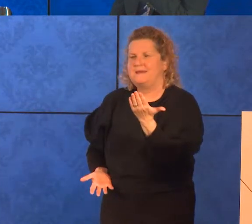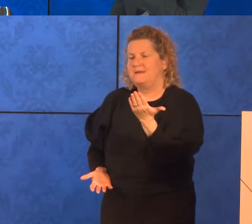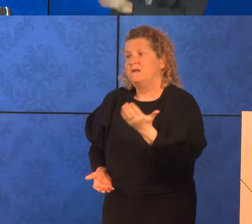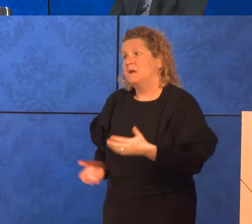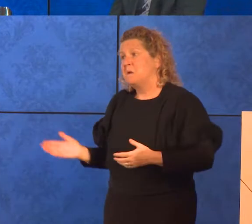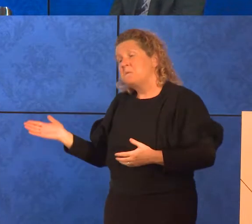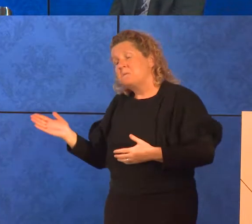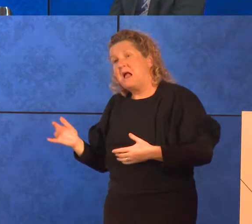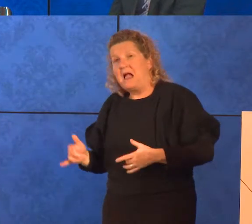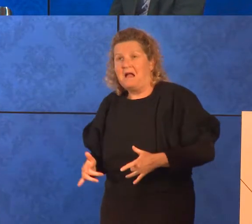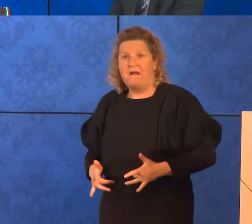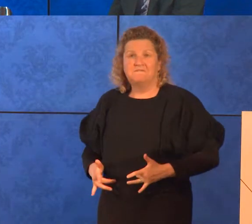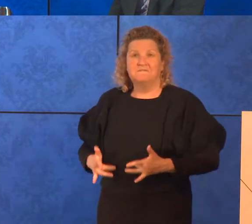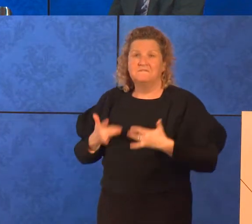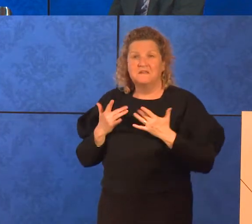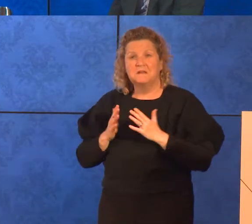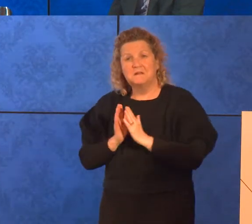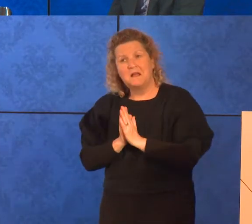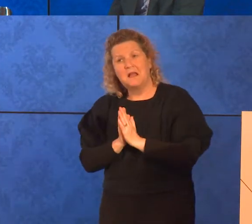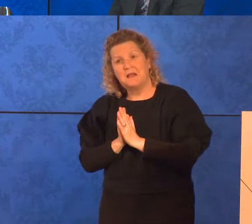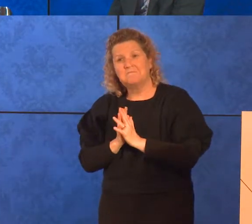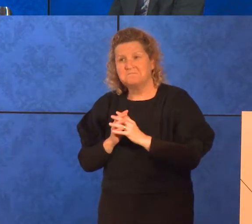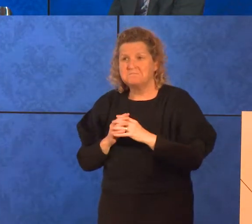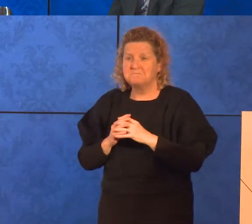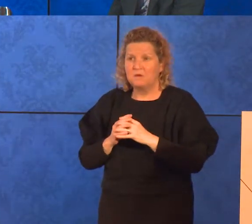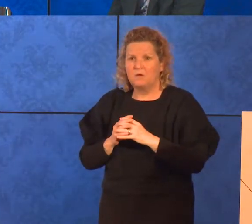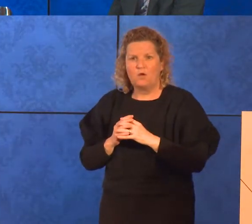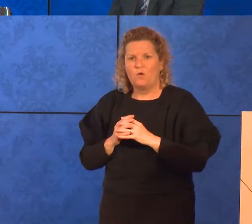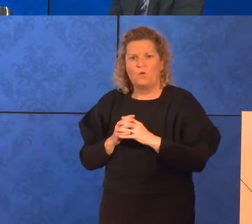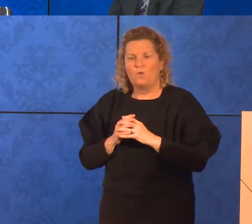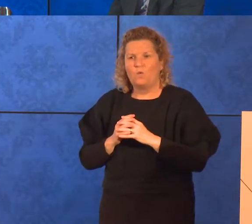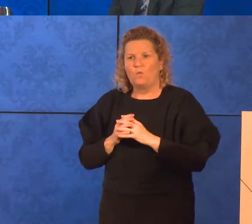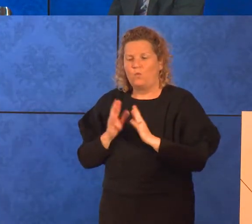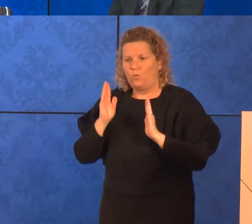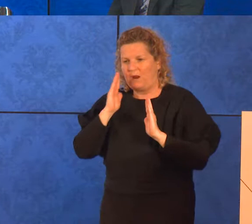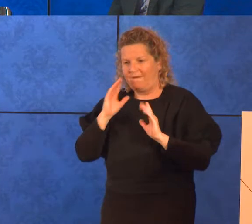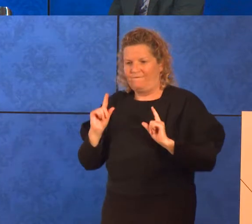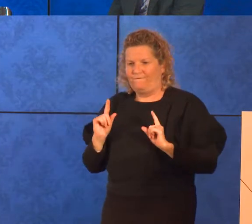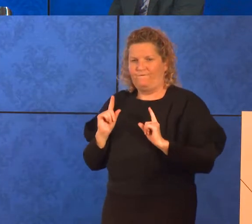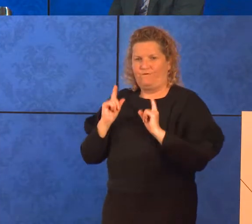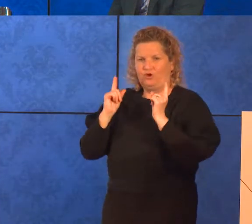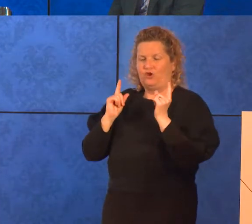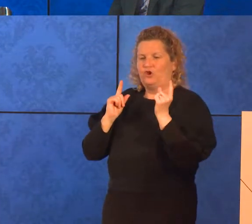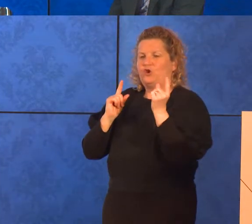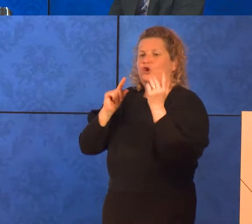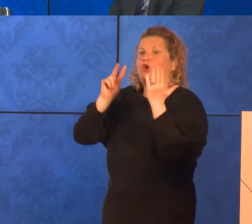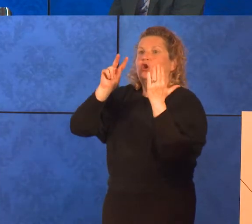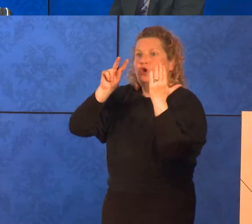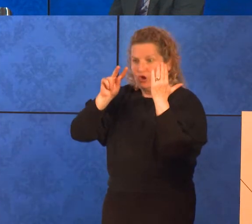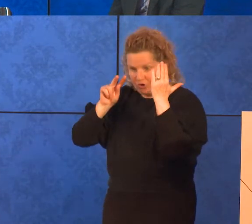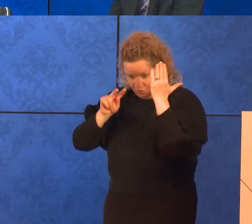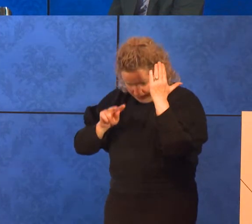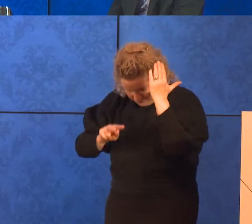Look, I feel like, when I first walked in to see it, yes, I do think there was far too